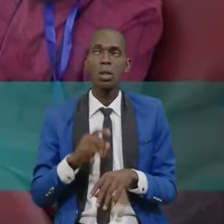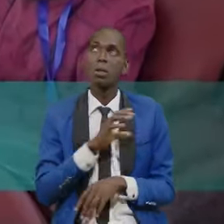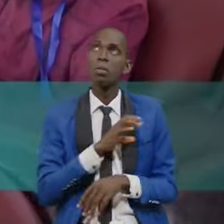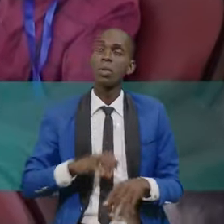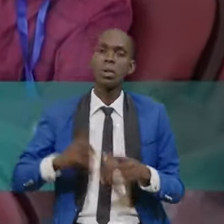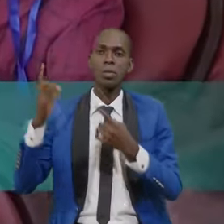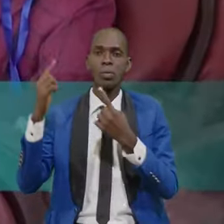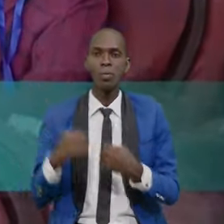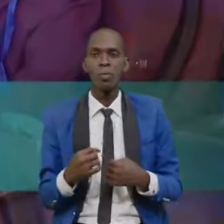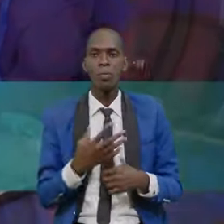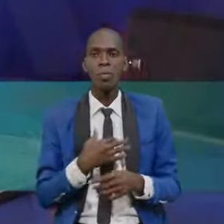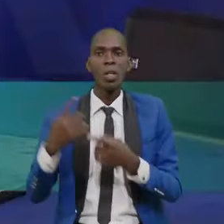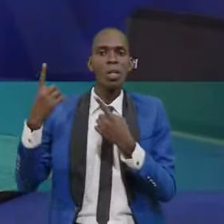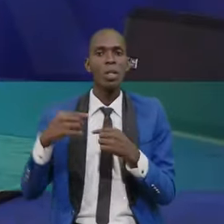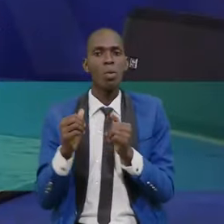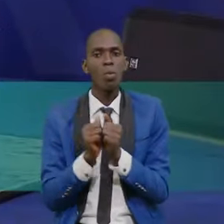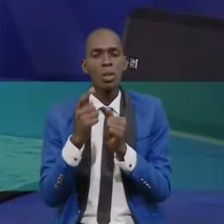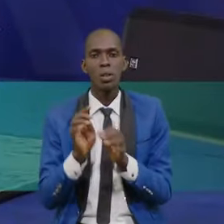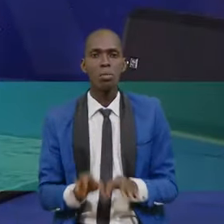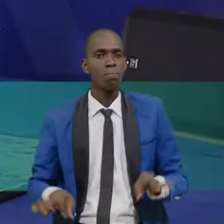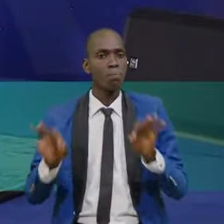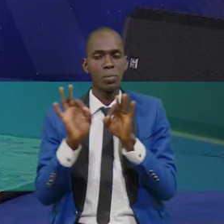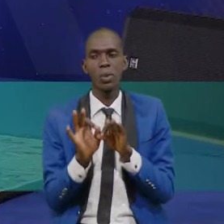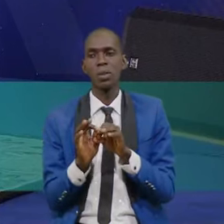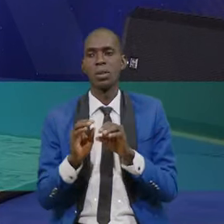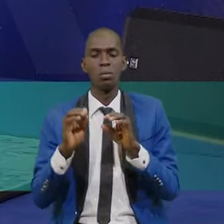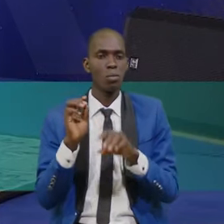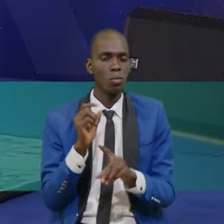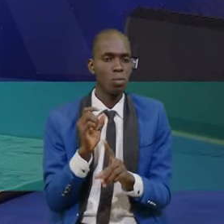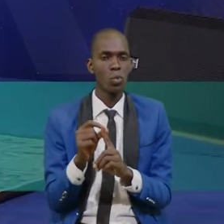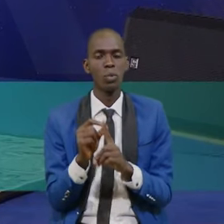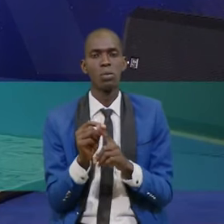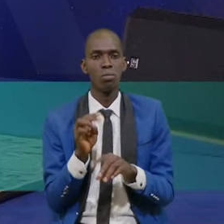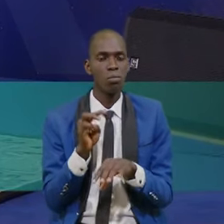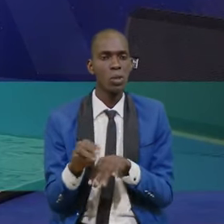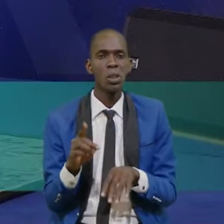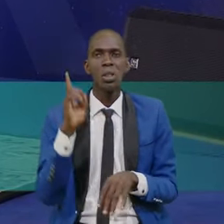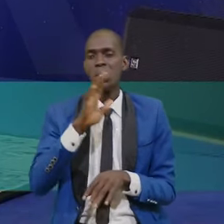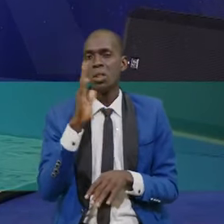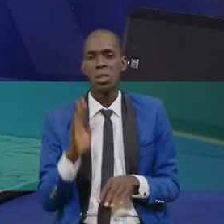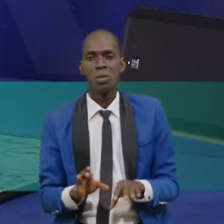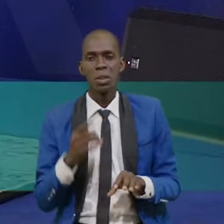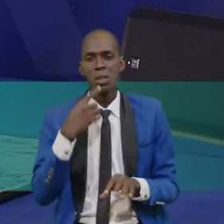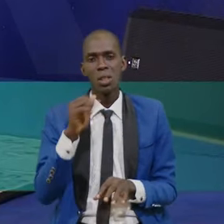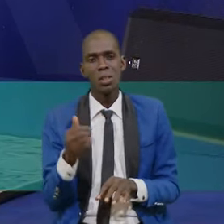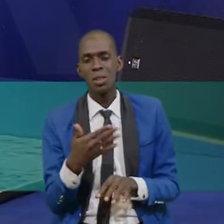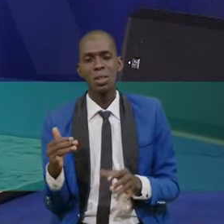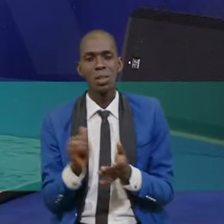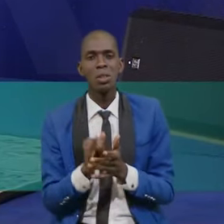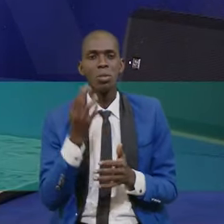came with essential message. He never said anything redundant, anything